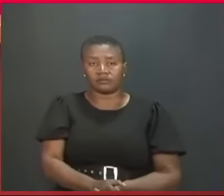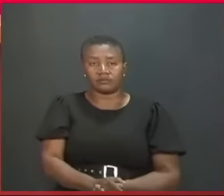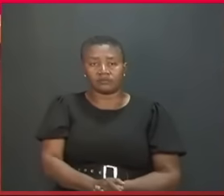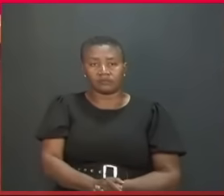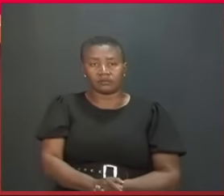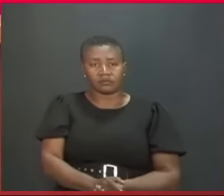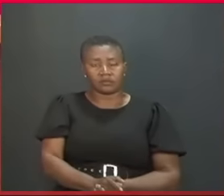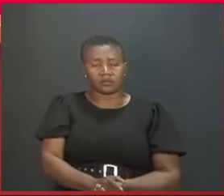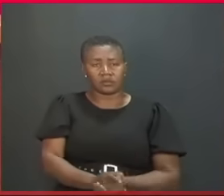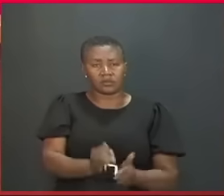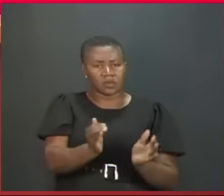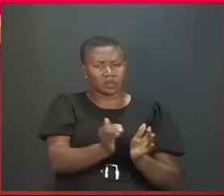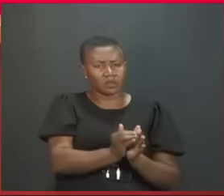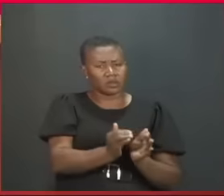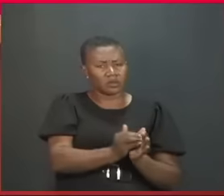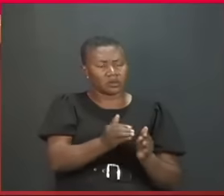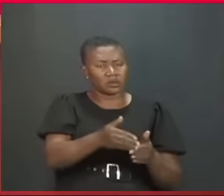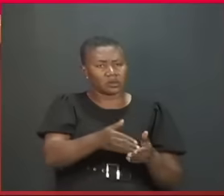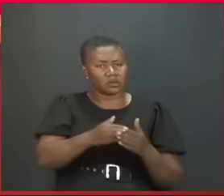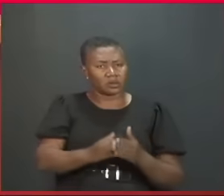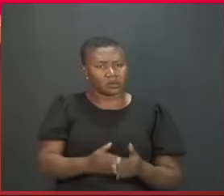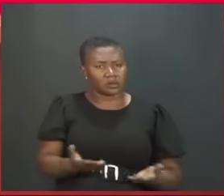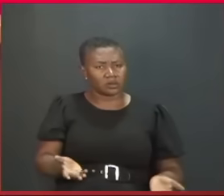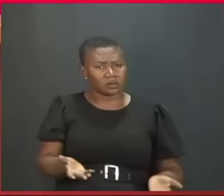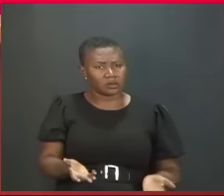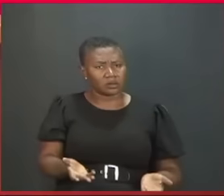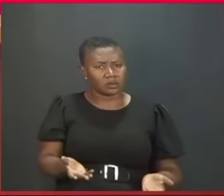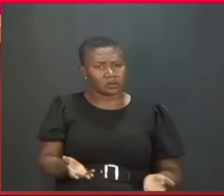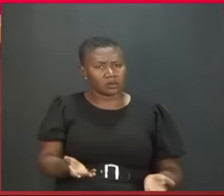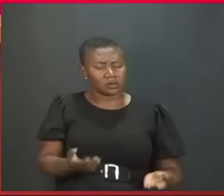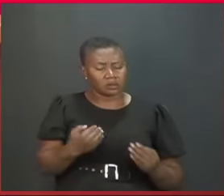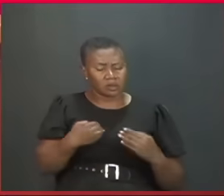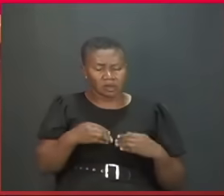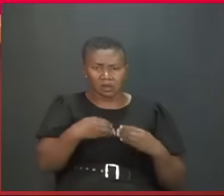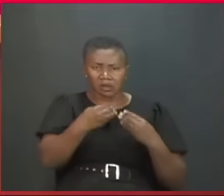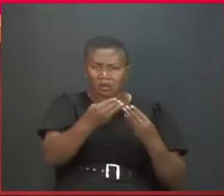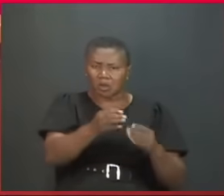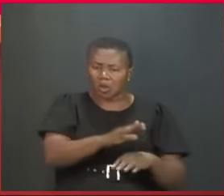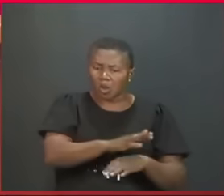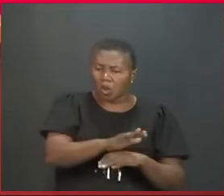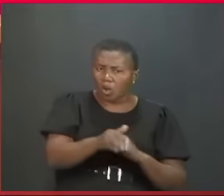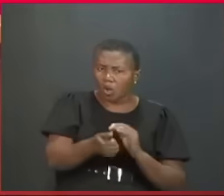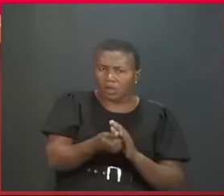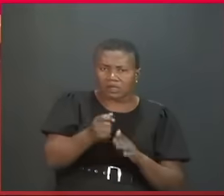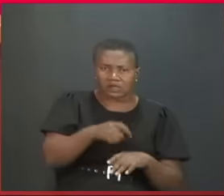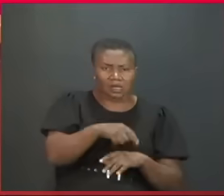Minority Leader, I've given you all the space